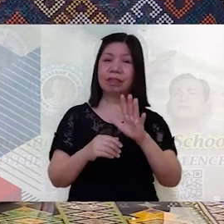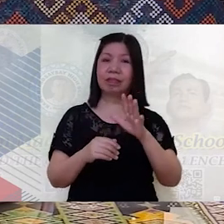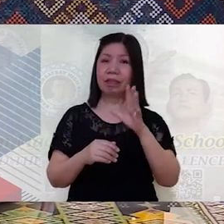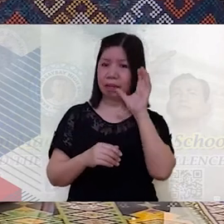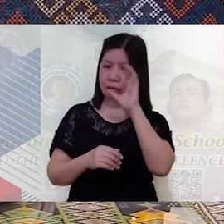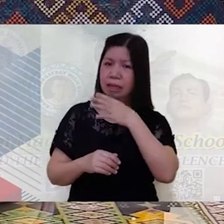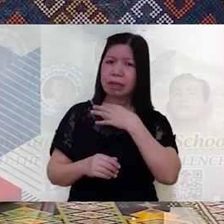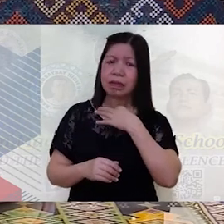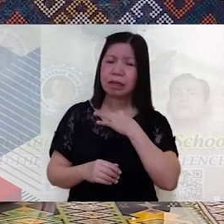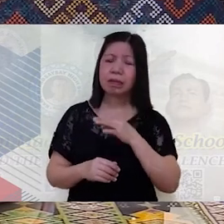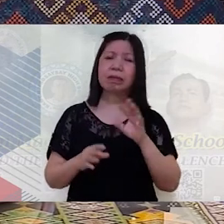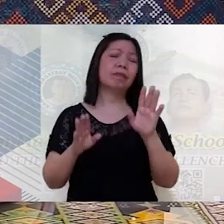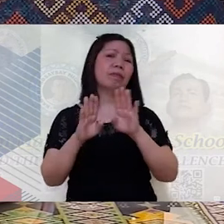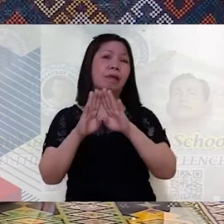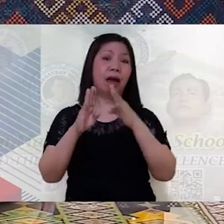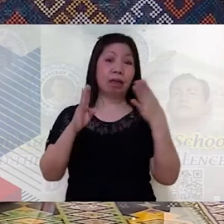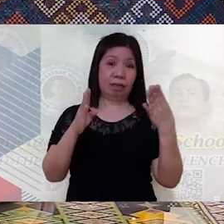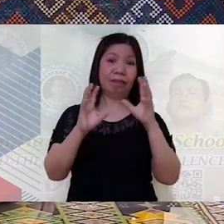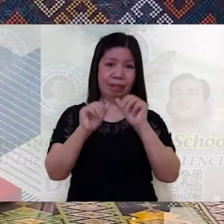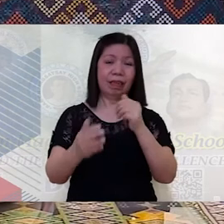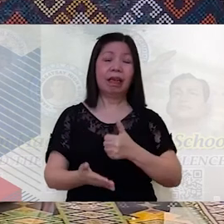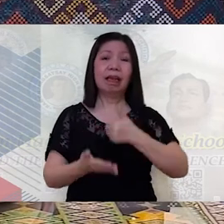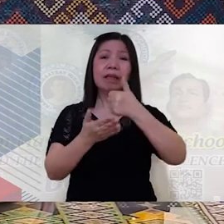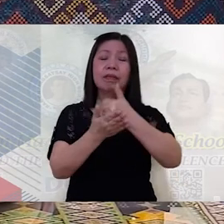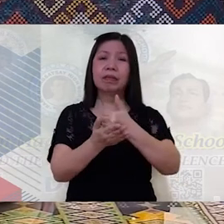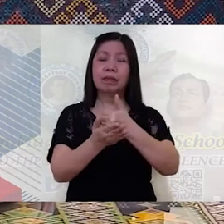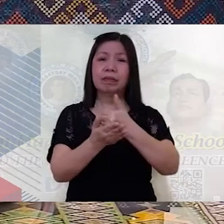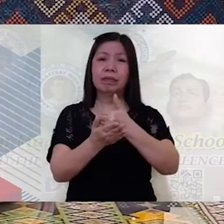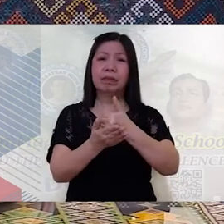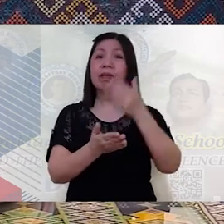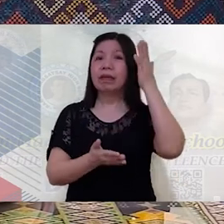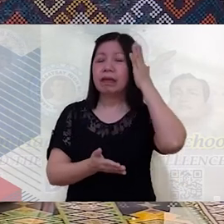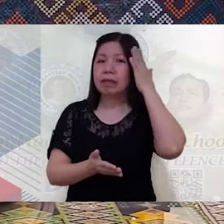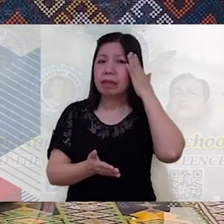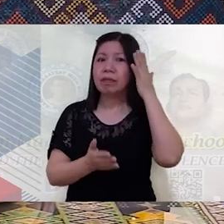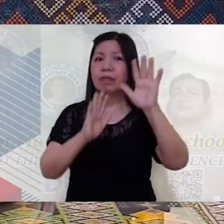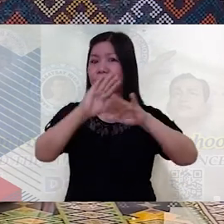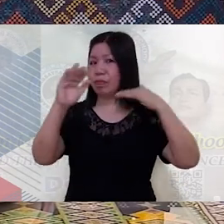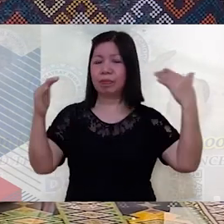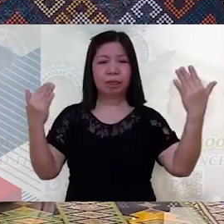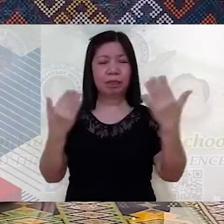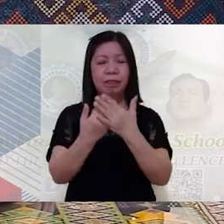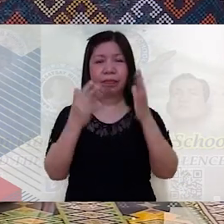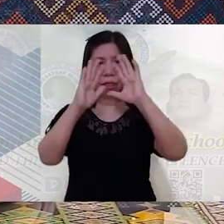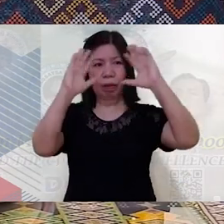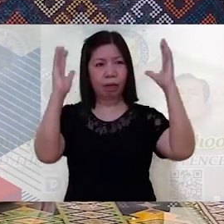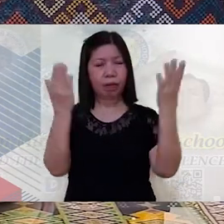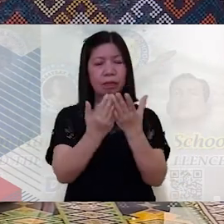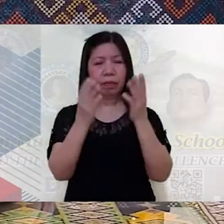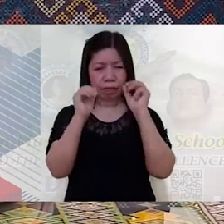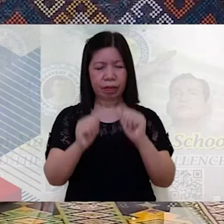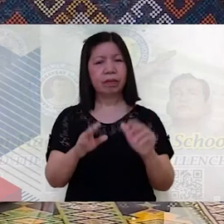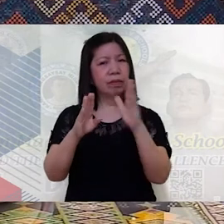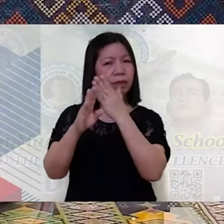curiosity, the door which will help you know more about this world, and the door which